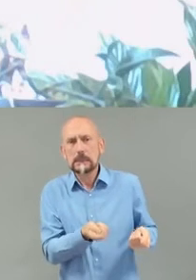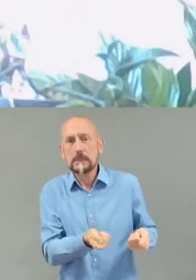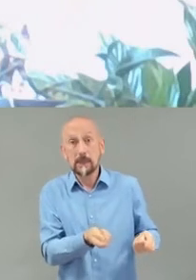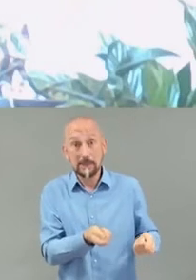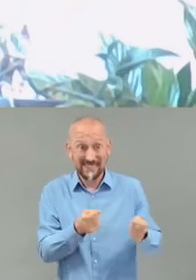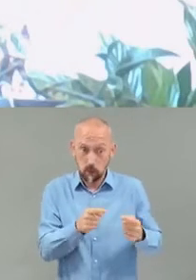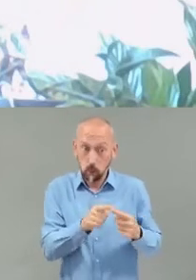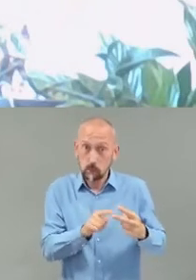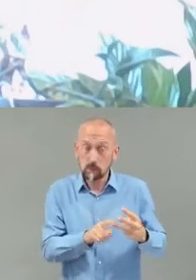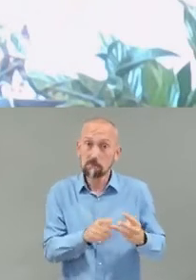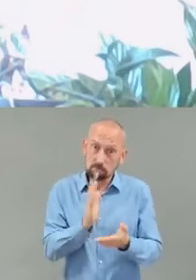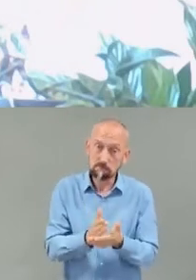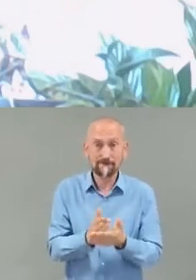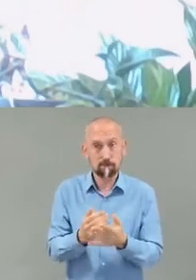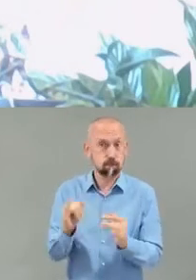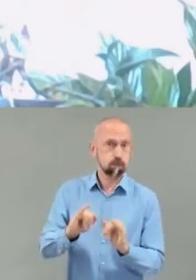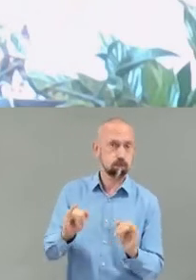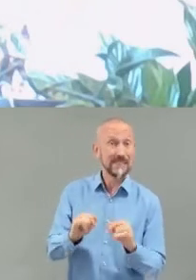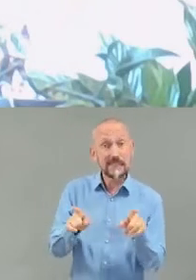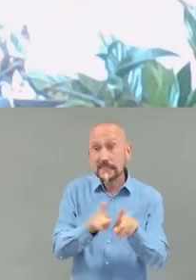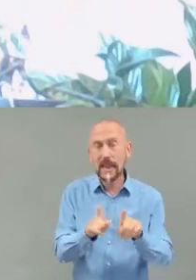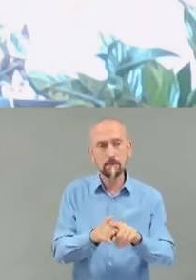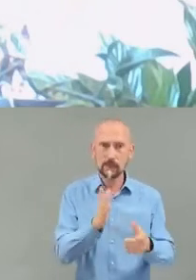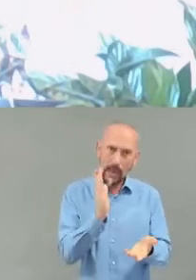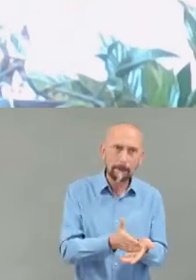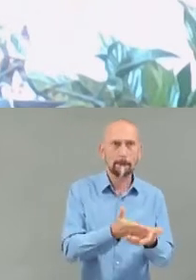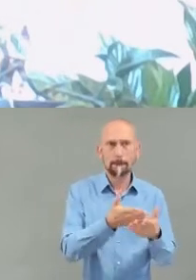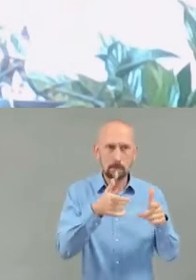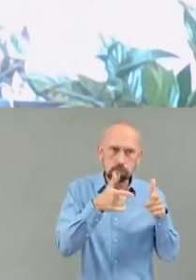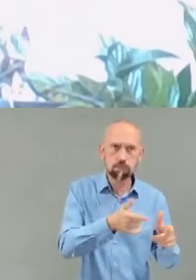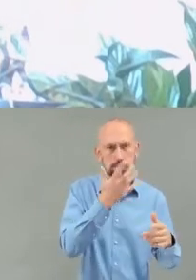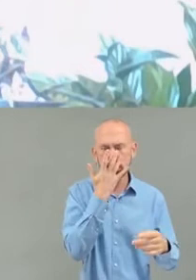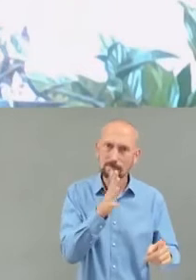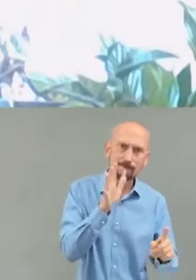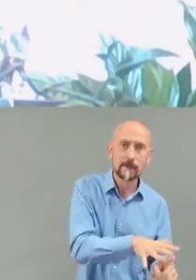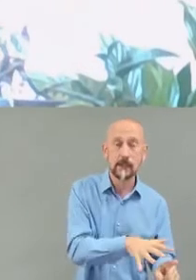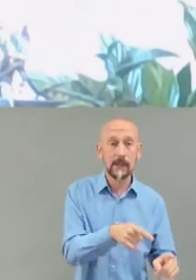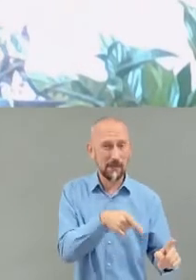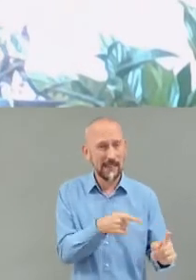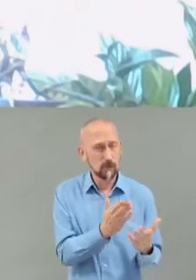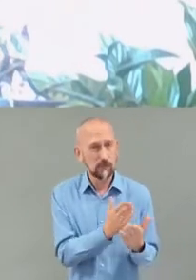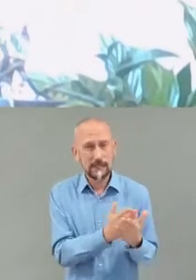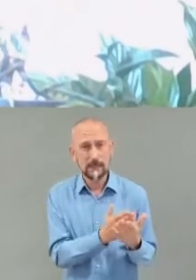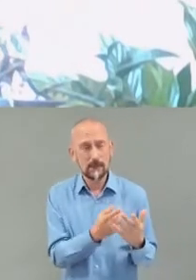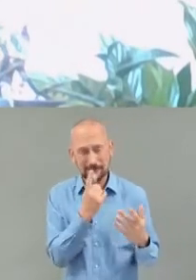overt acts of hatred and marginalization that we are so readily able to condemn.